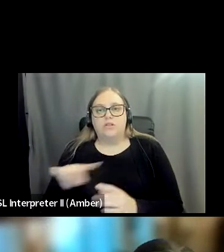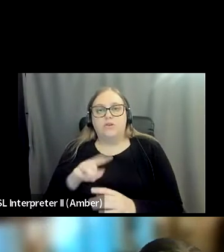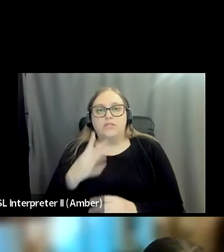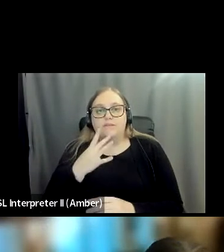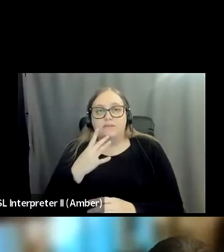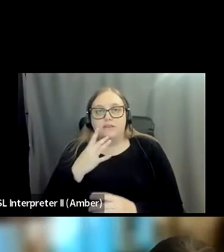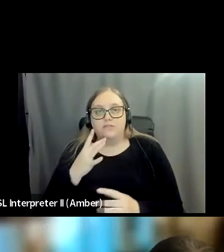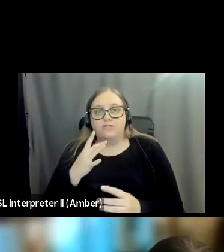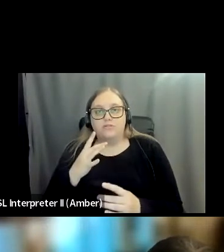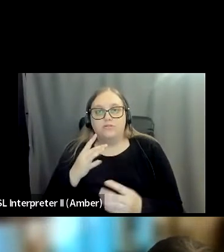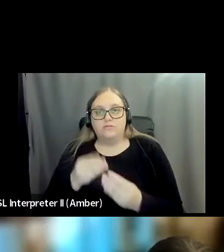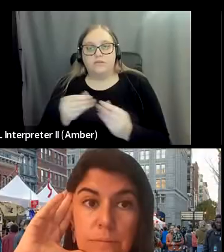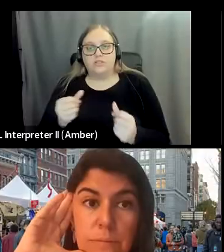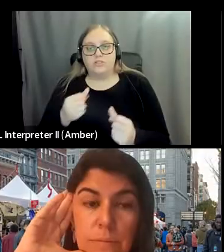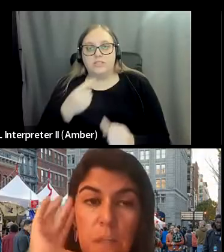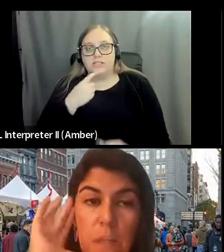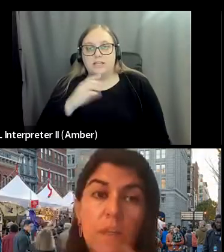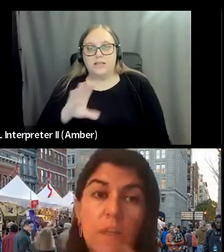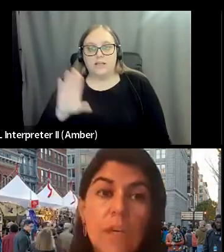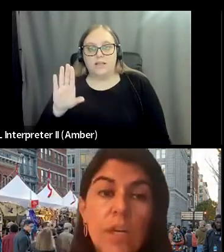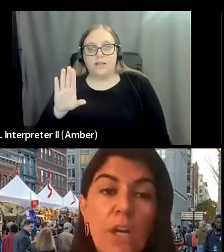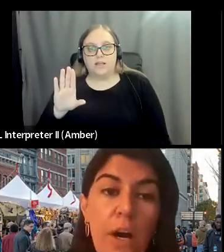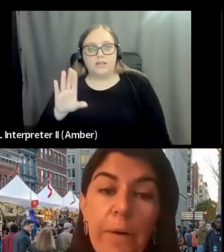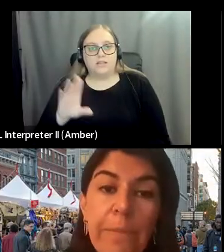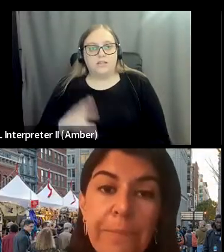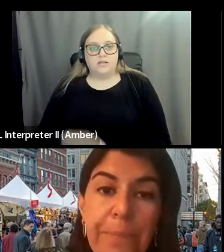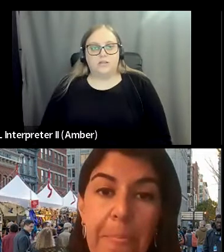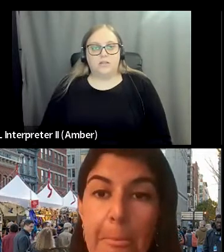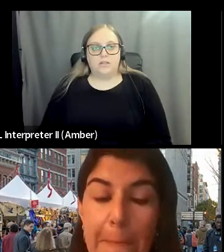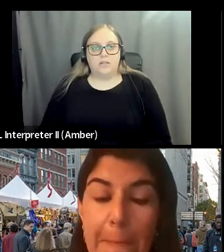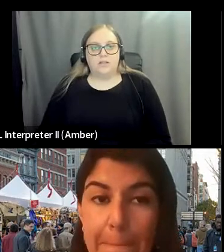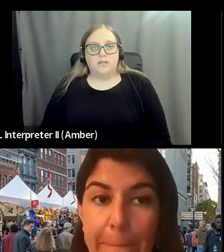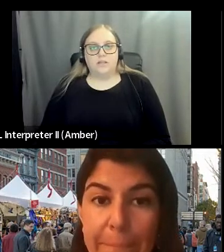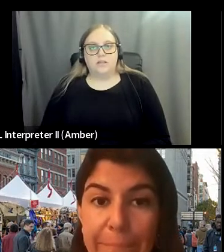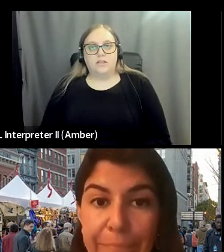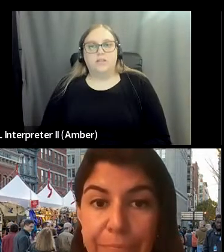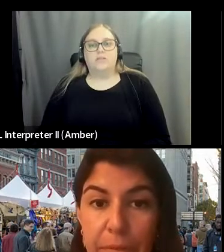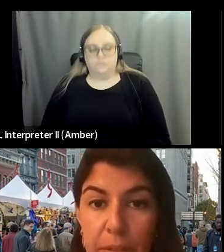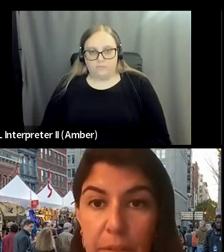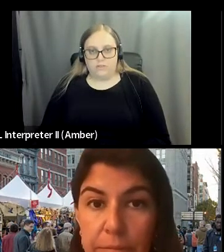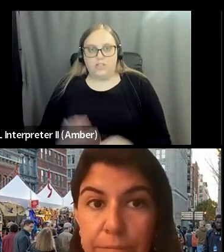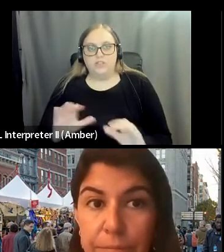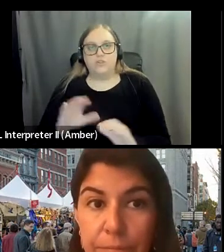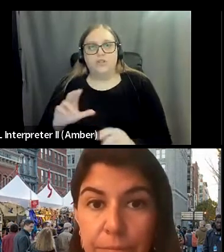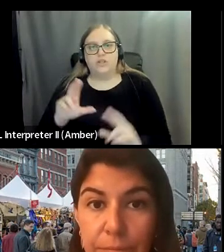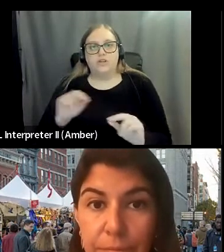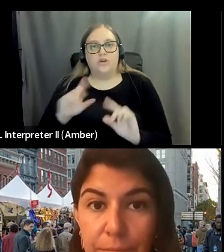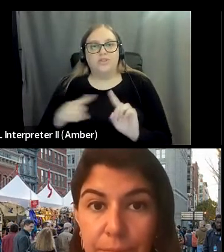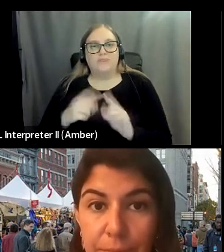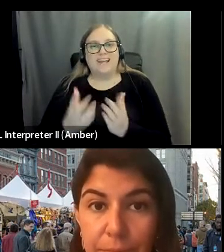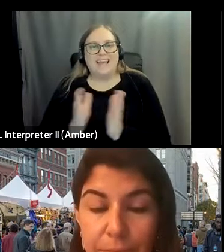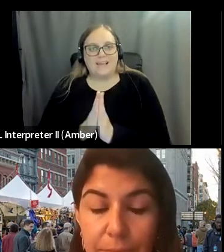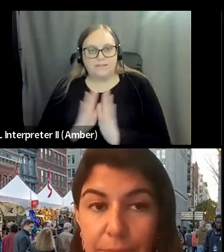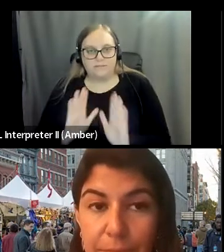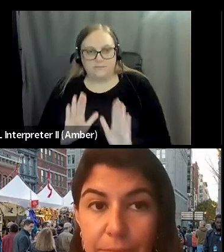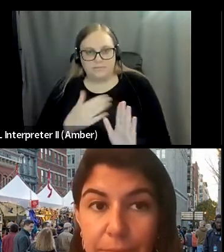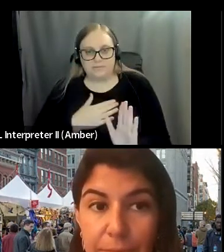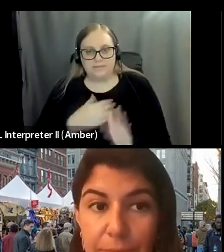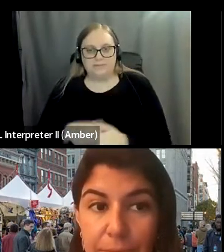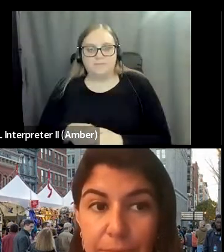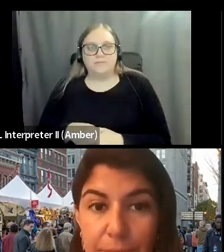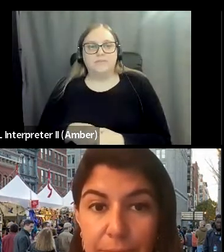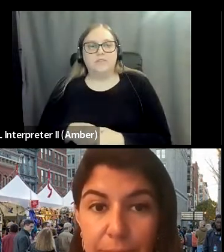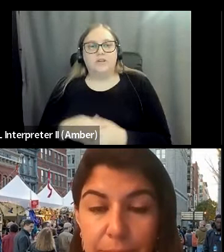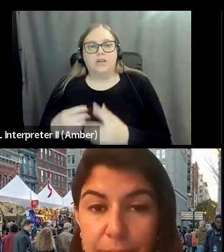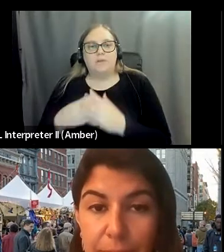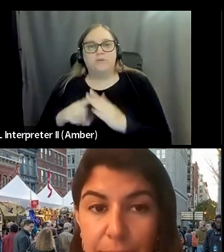the resolution say aye. Aye. Aye. No. No. Let's do the no's when I ask for them. I'll